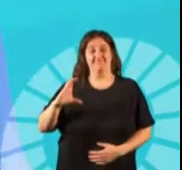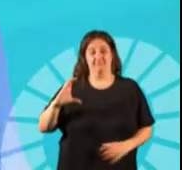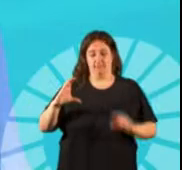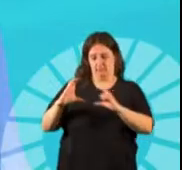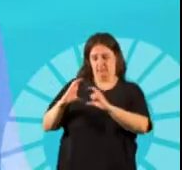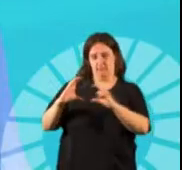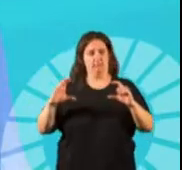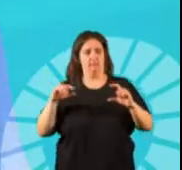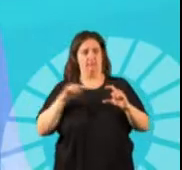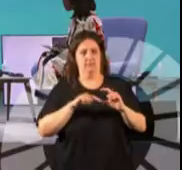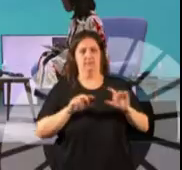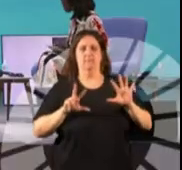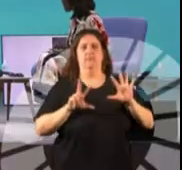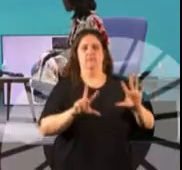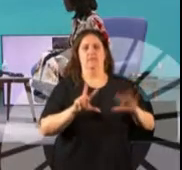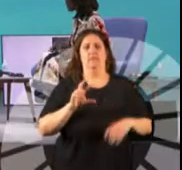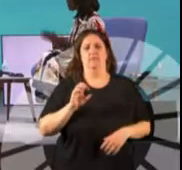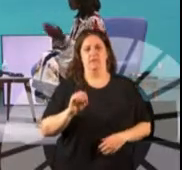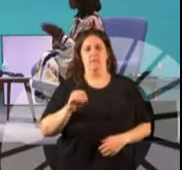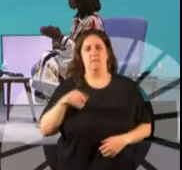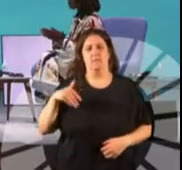innovation.